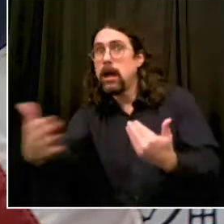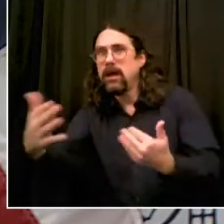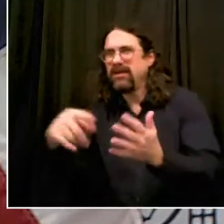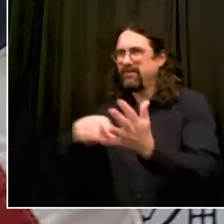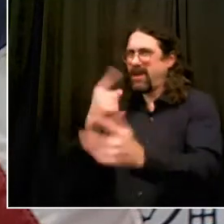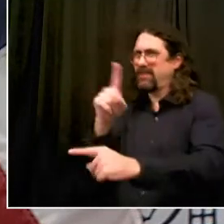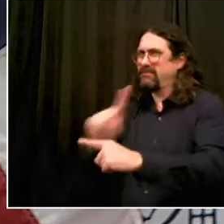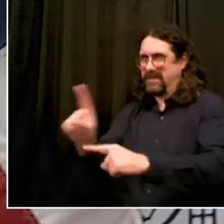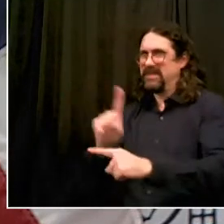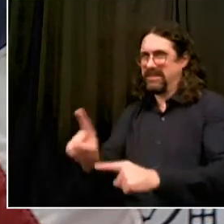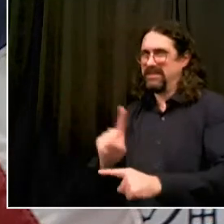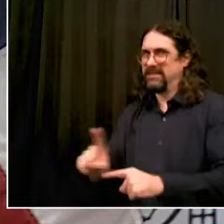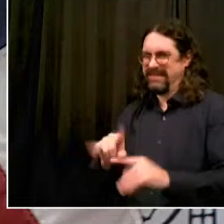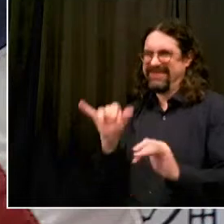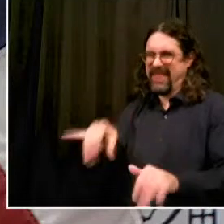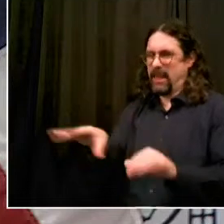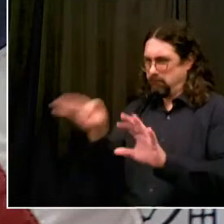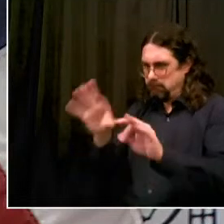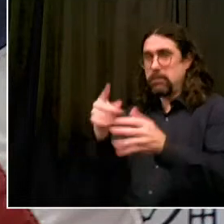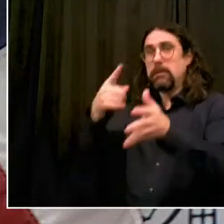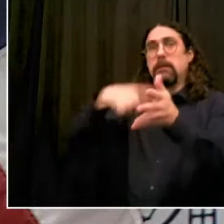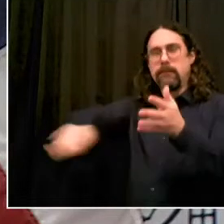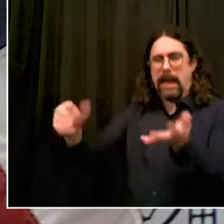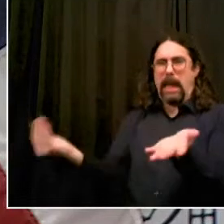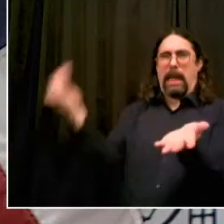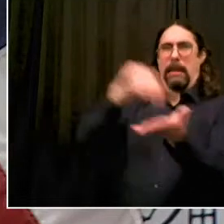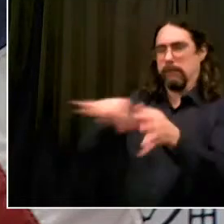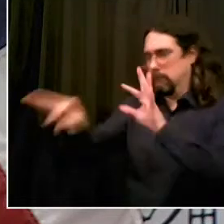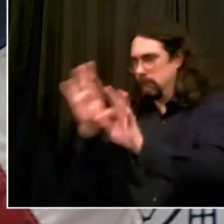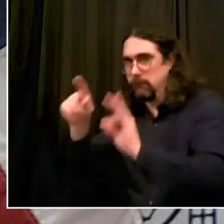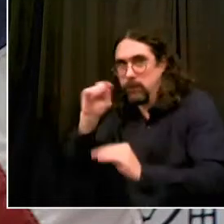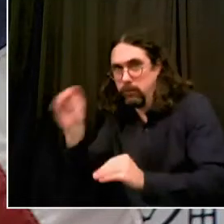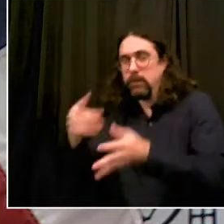Next is Steve from WCBS Radio.